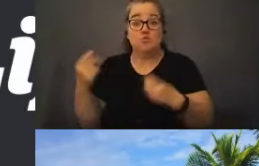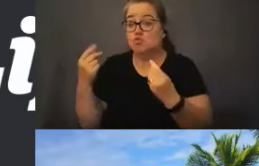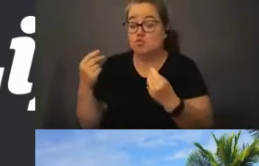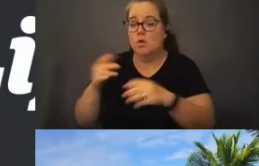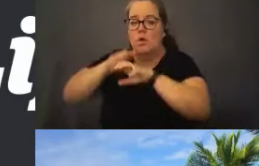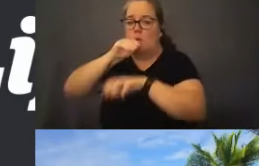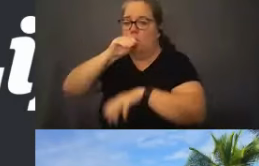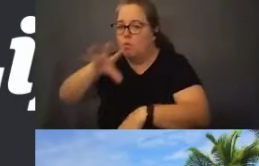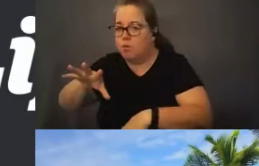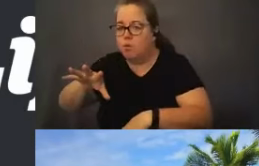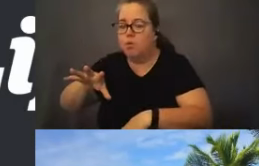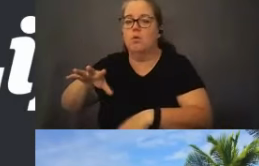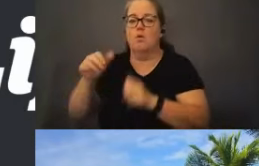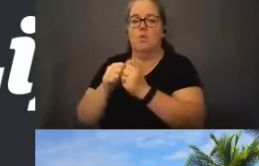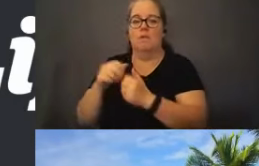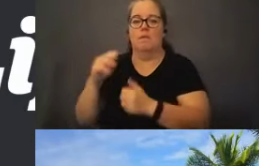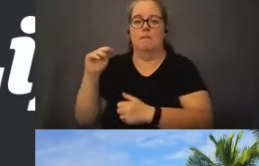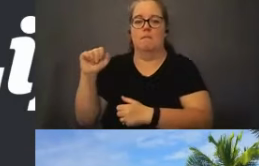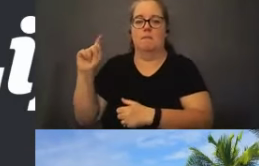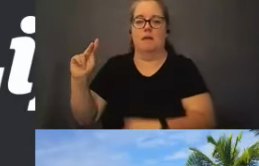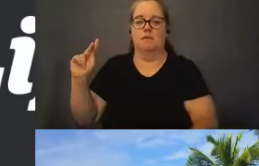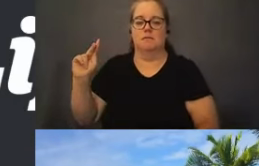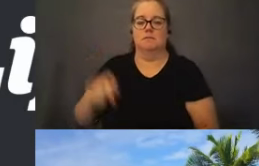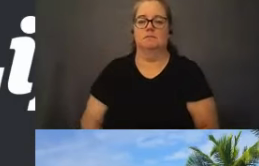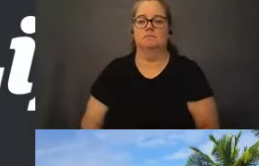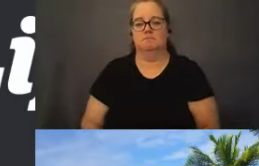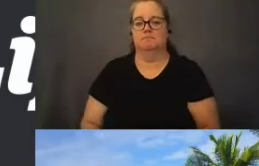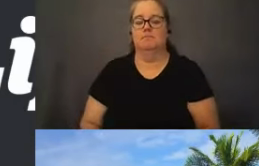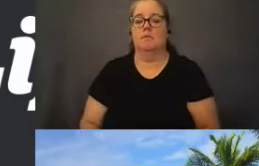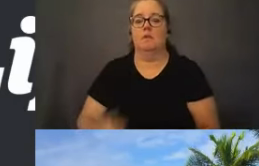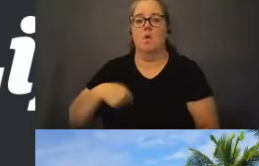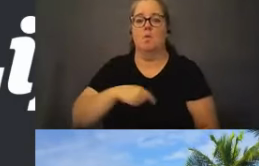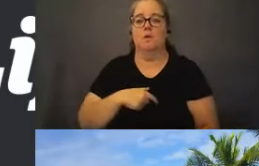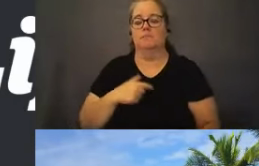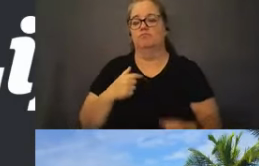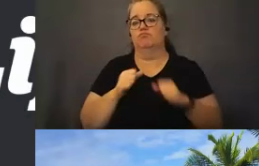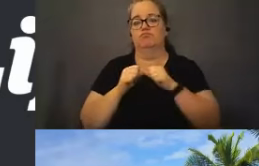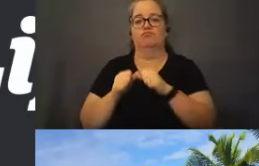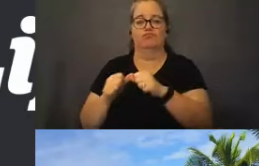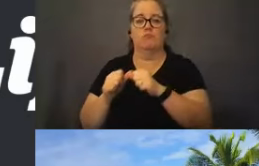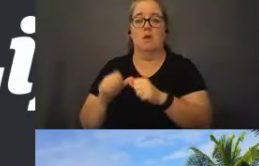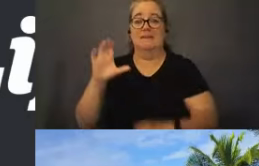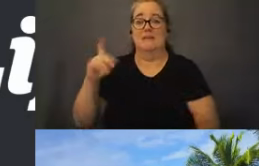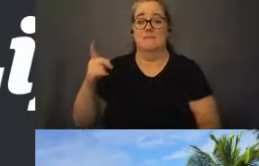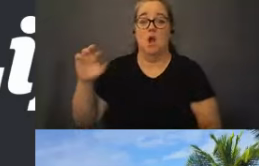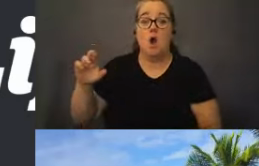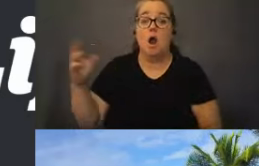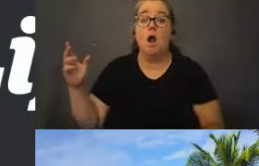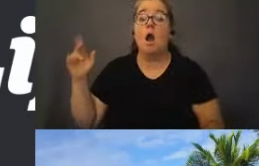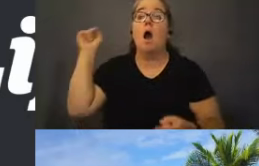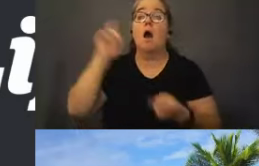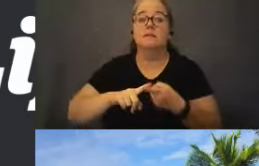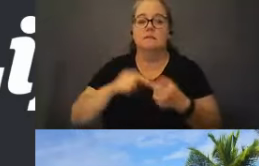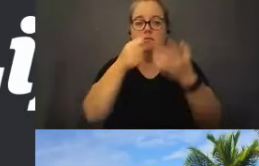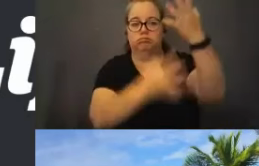the breathing with the mask. But we just keep doing CPR until one of these things